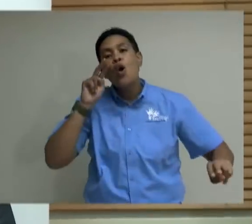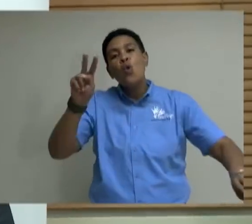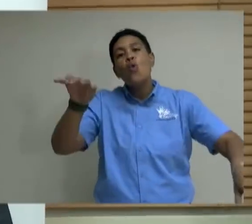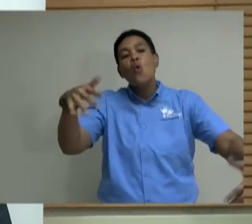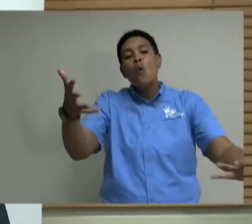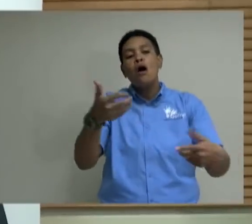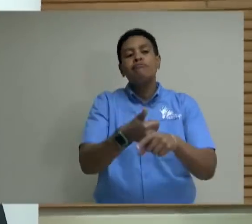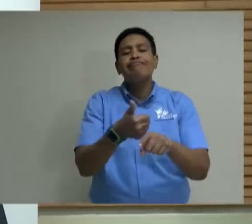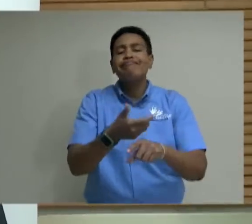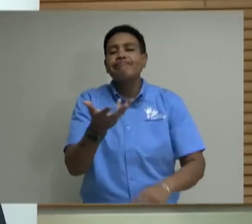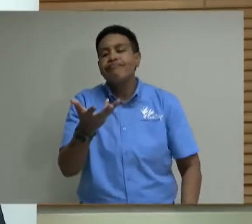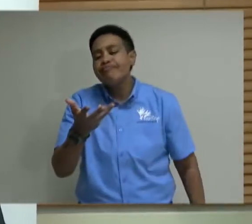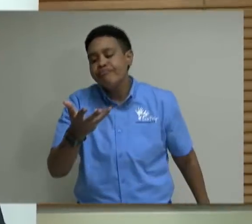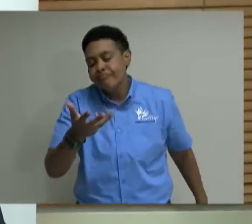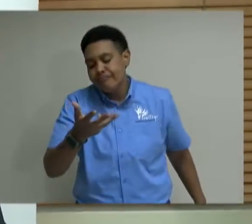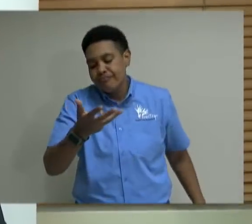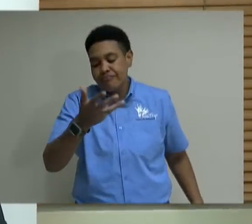the